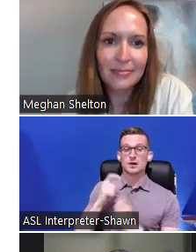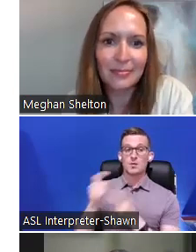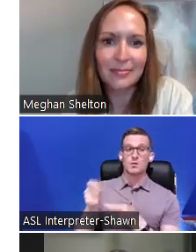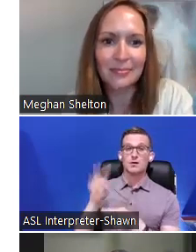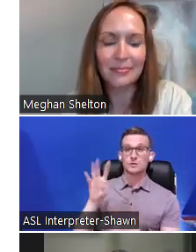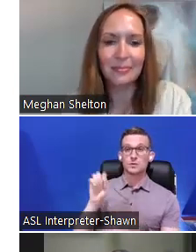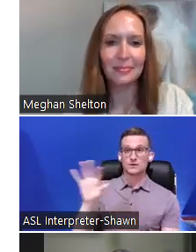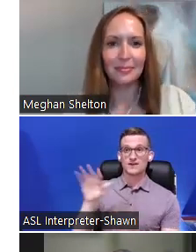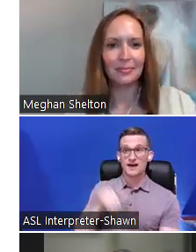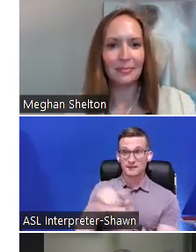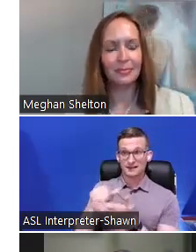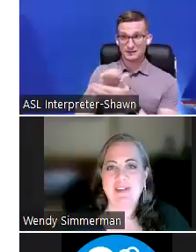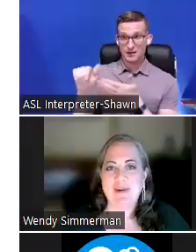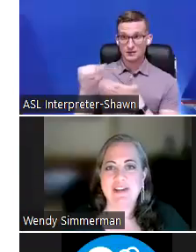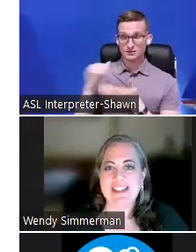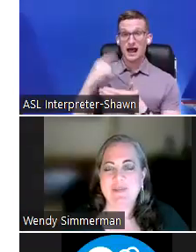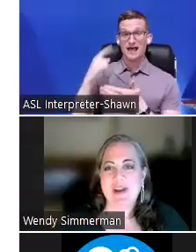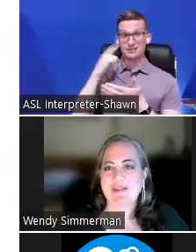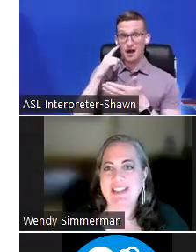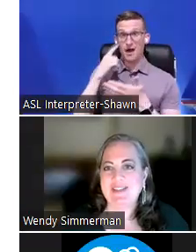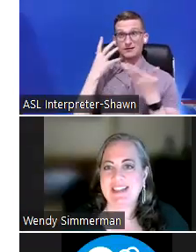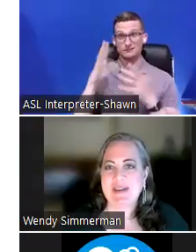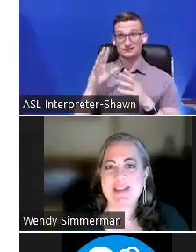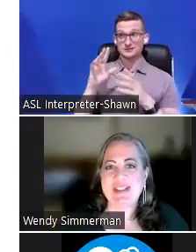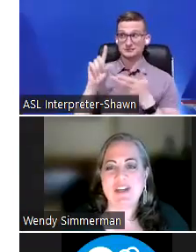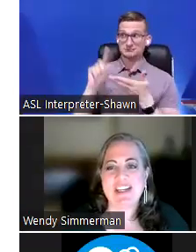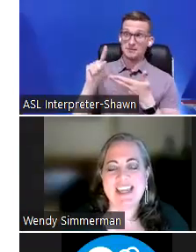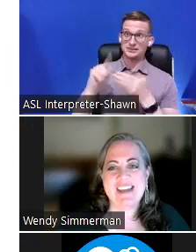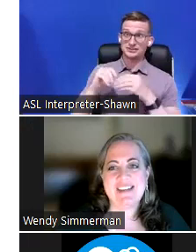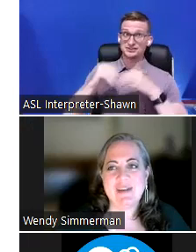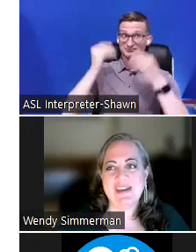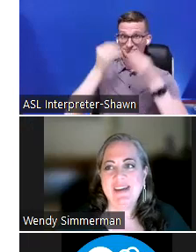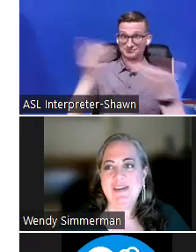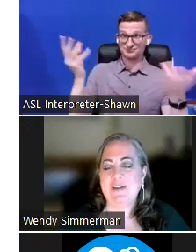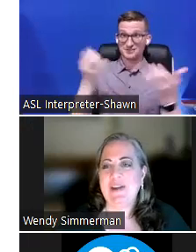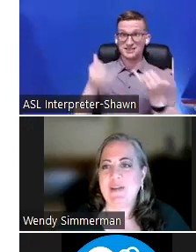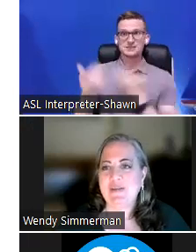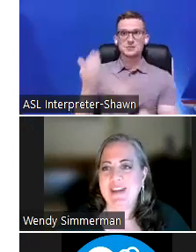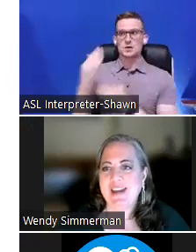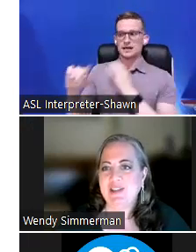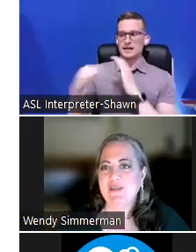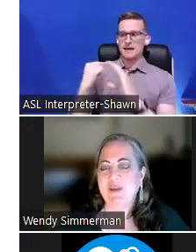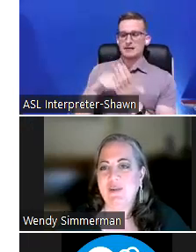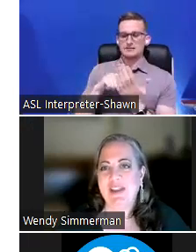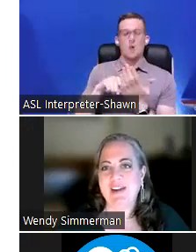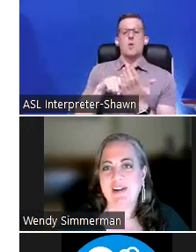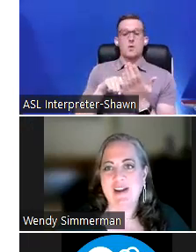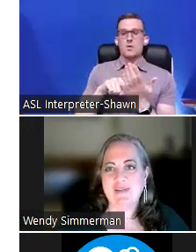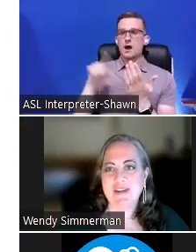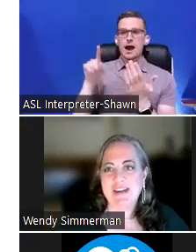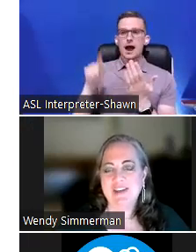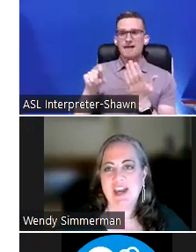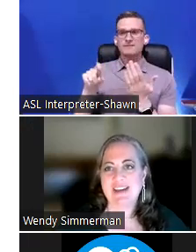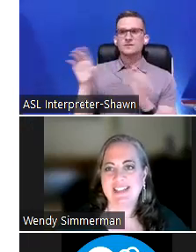we had already made public the award list, but I received an email this morning saying that we found out that we had to do one more layer